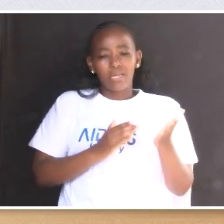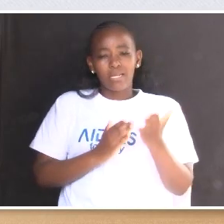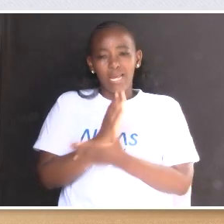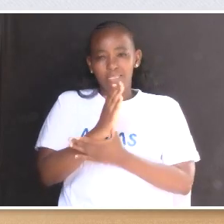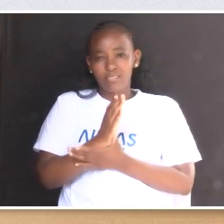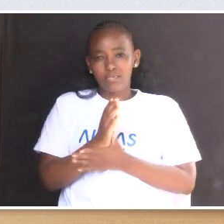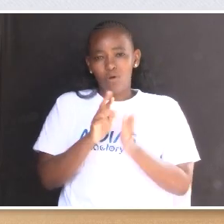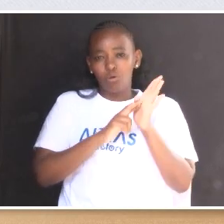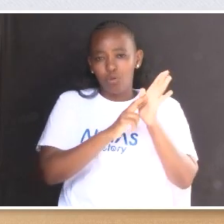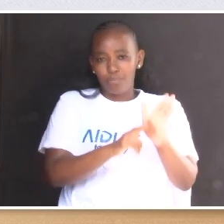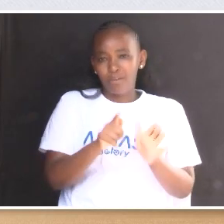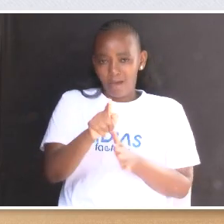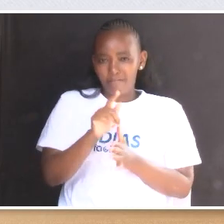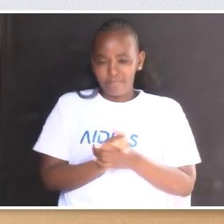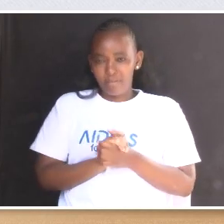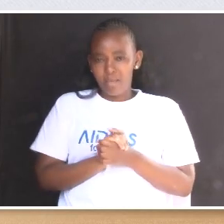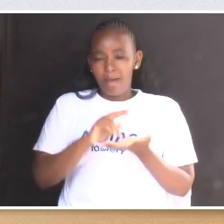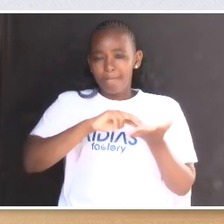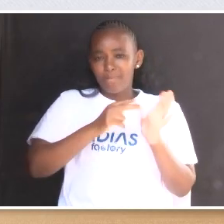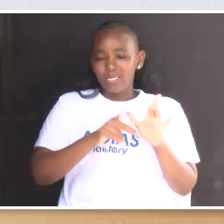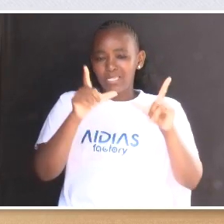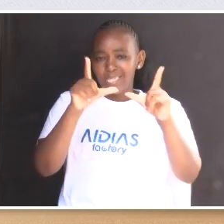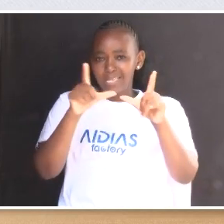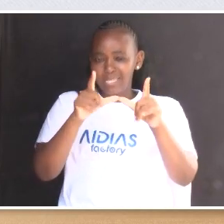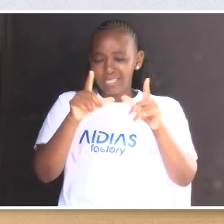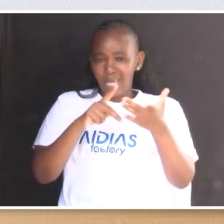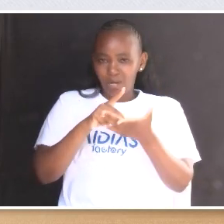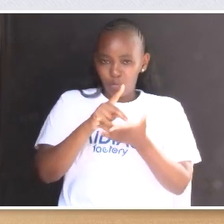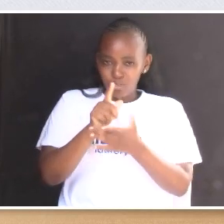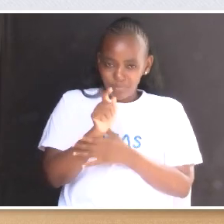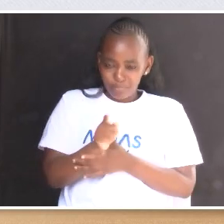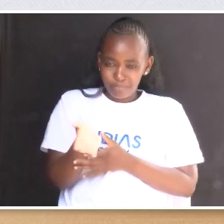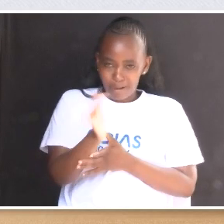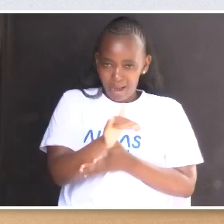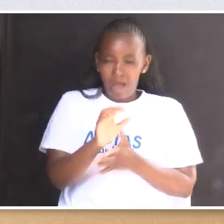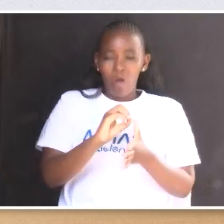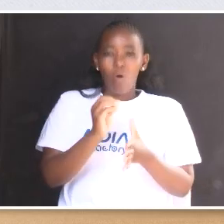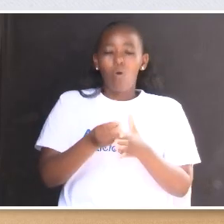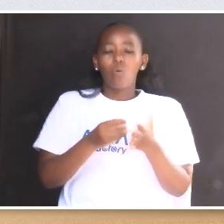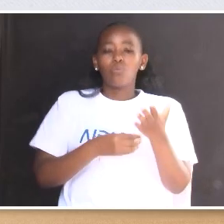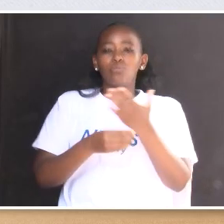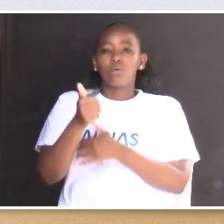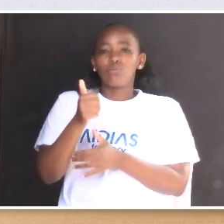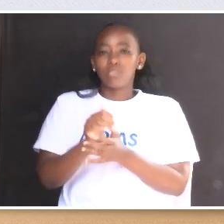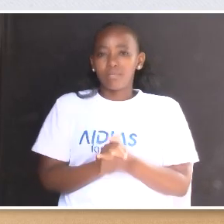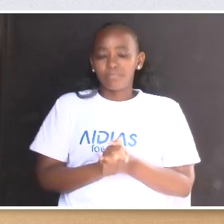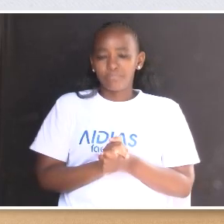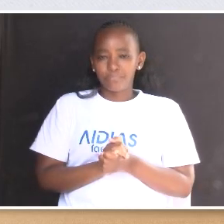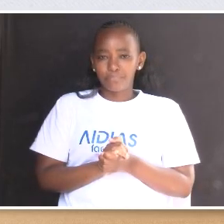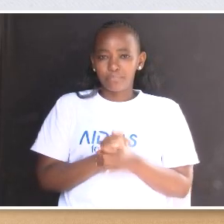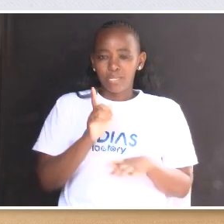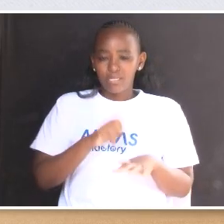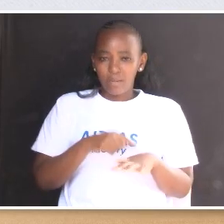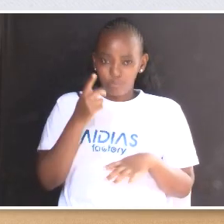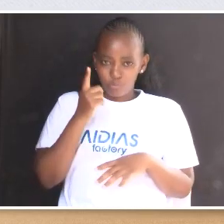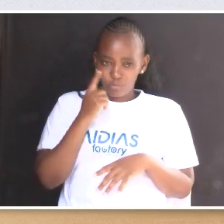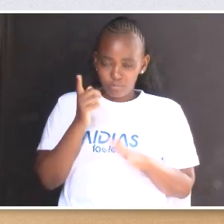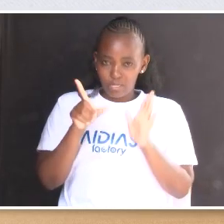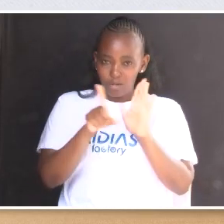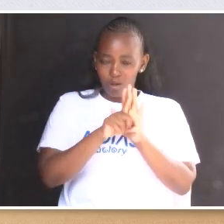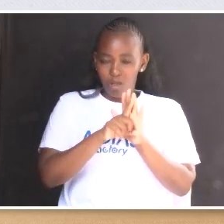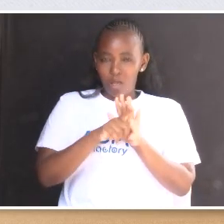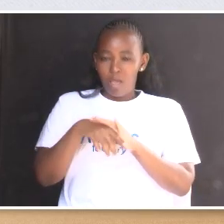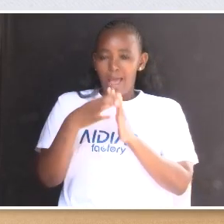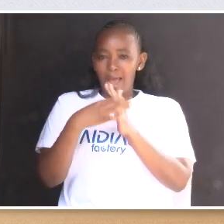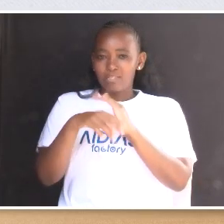your behalf. Na ku-authorize means either licensing anakulipa ama unauza. Ukiangalia sheria article